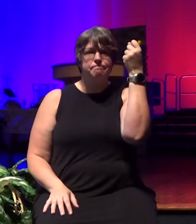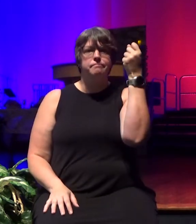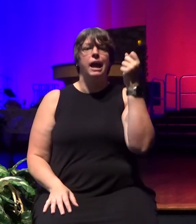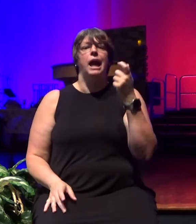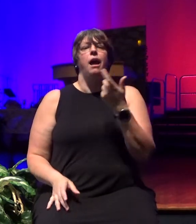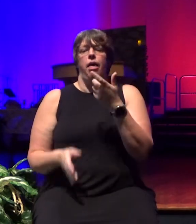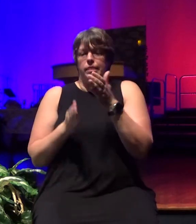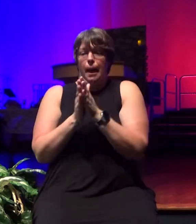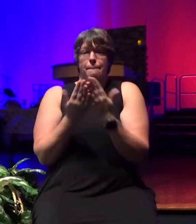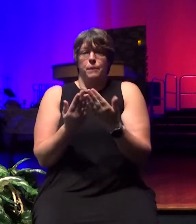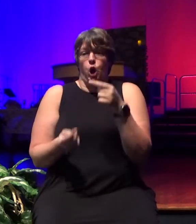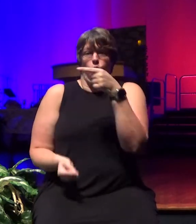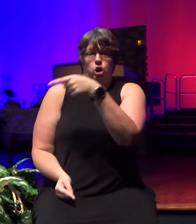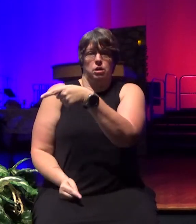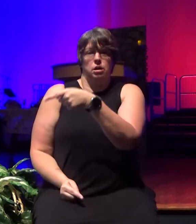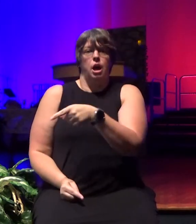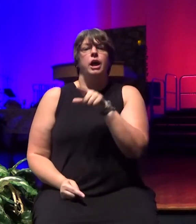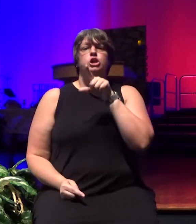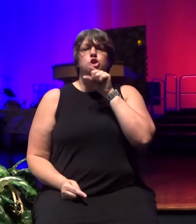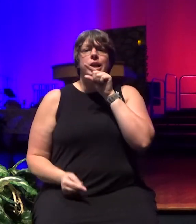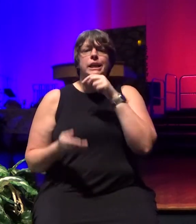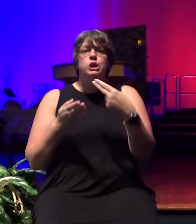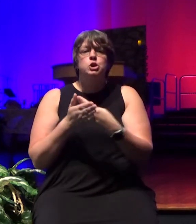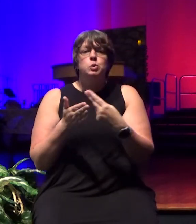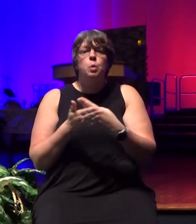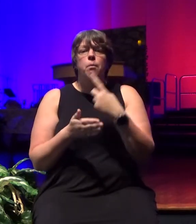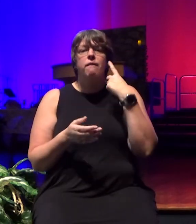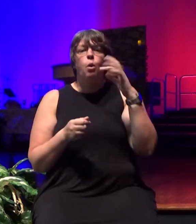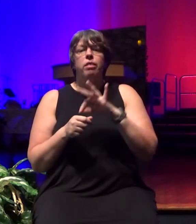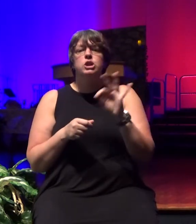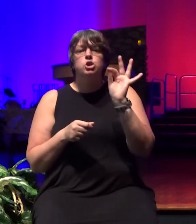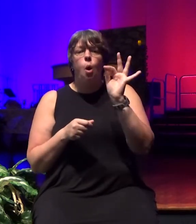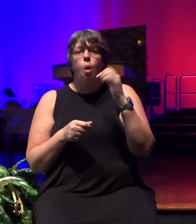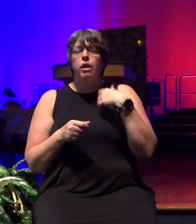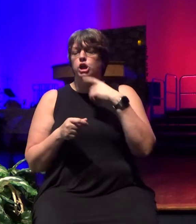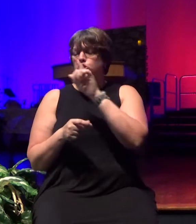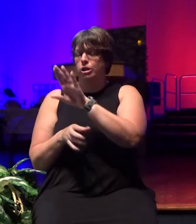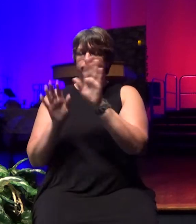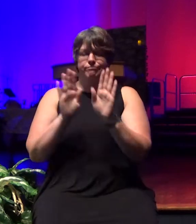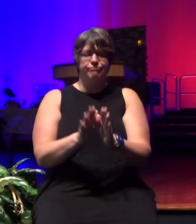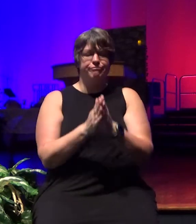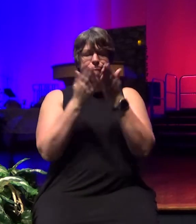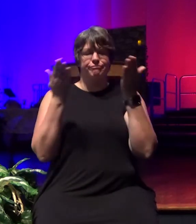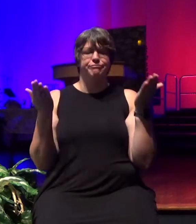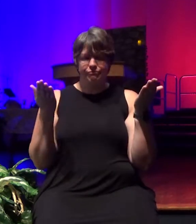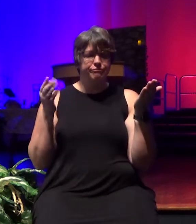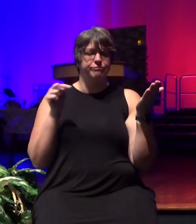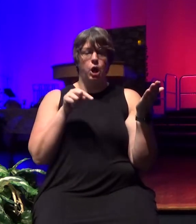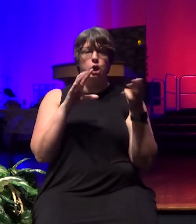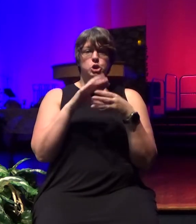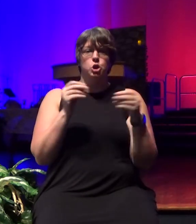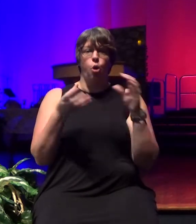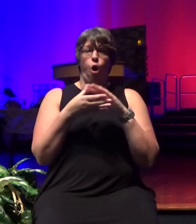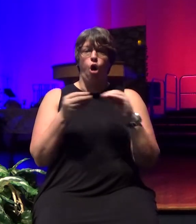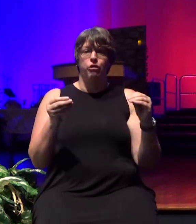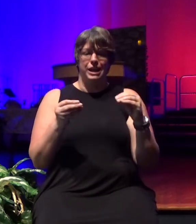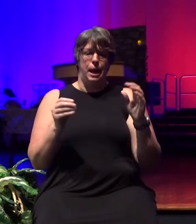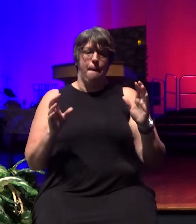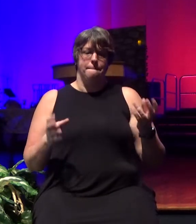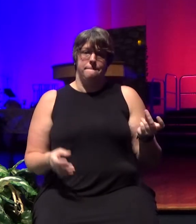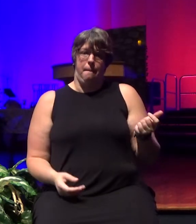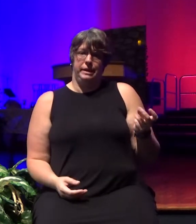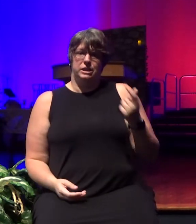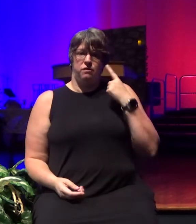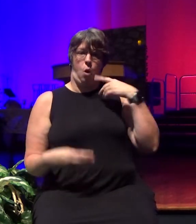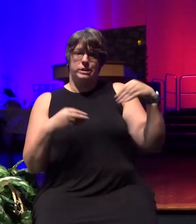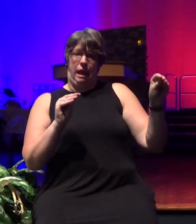to the middle of it, and there was a story she read called Puppies for Sale about how a boy wanted a puppy. And this boy